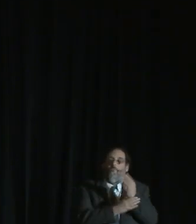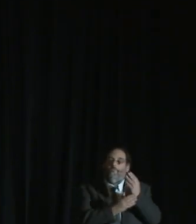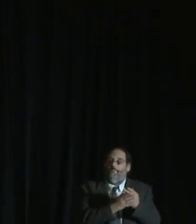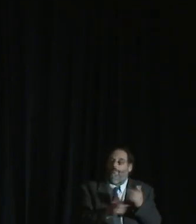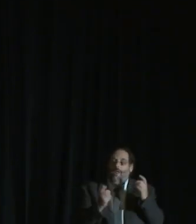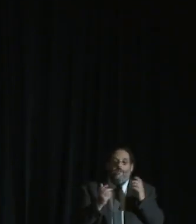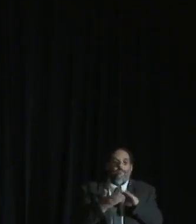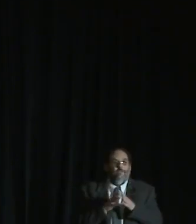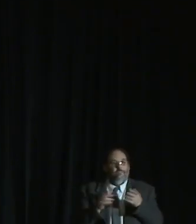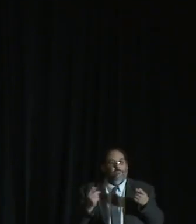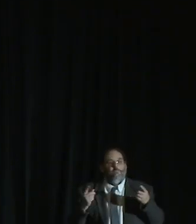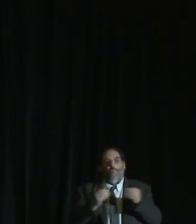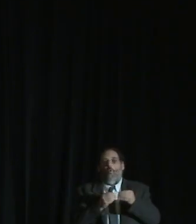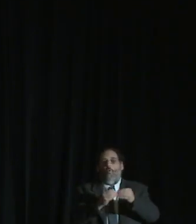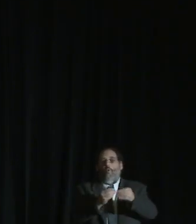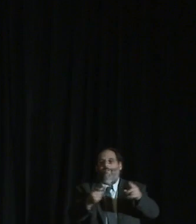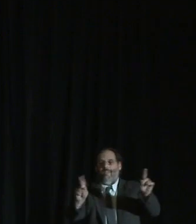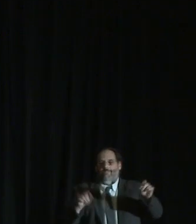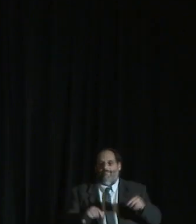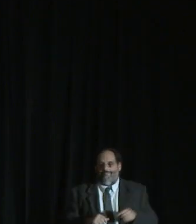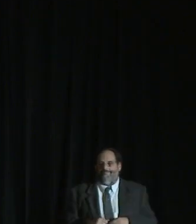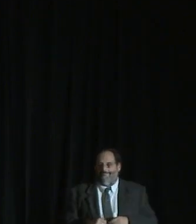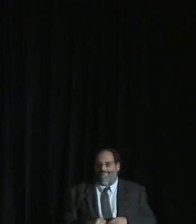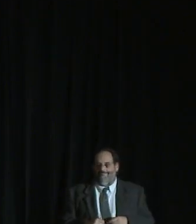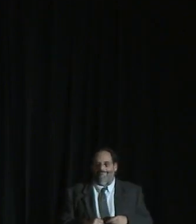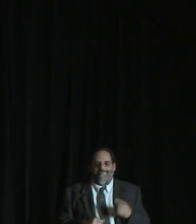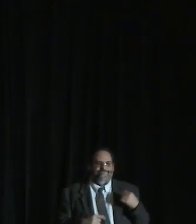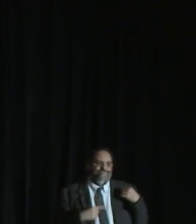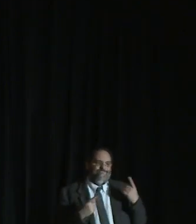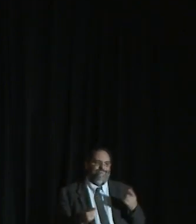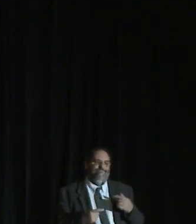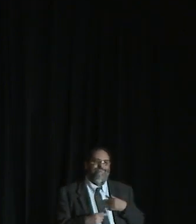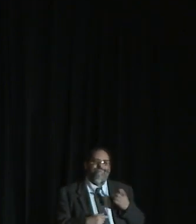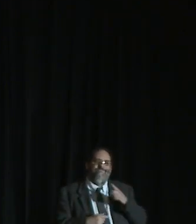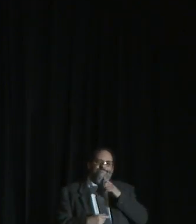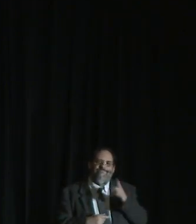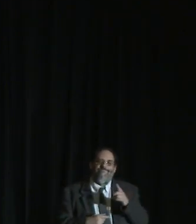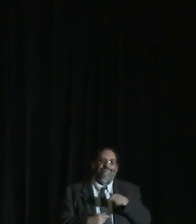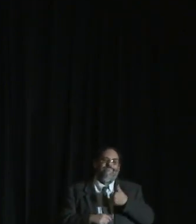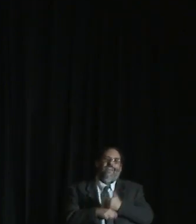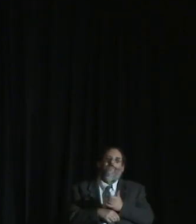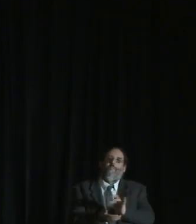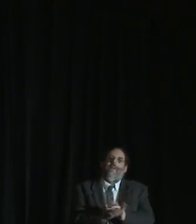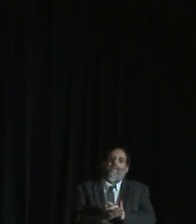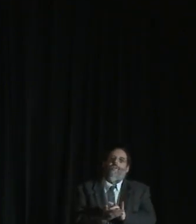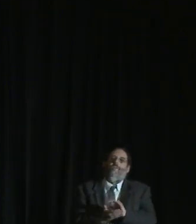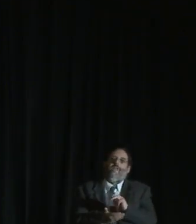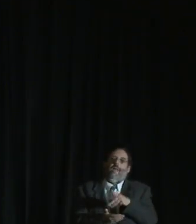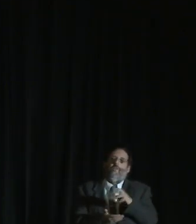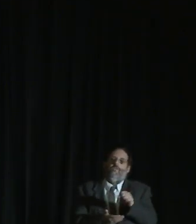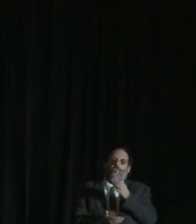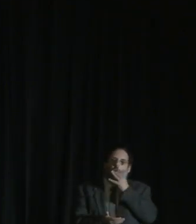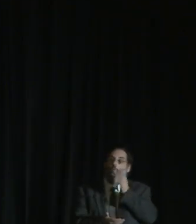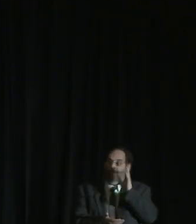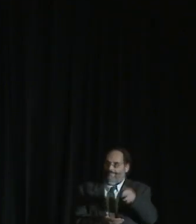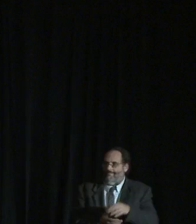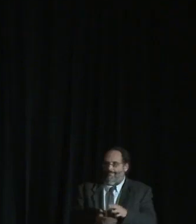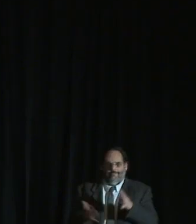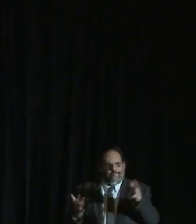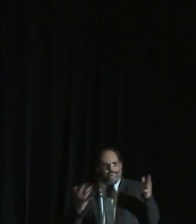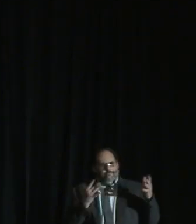and thriving. Soon, they will establish a medical campus at Lake Clifton.